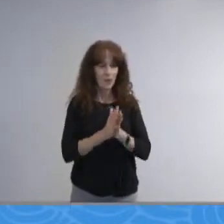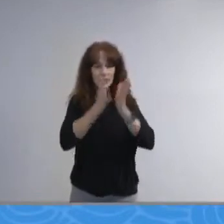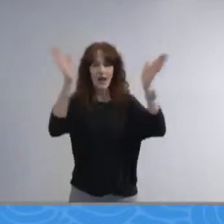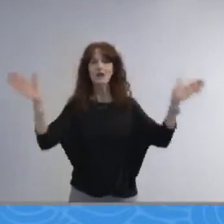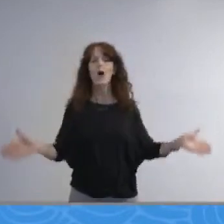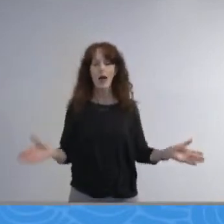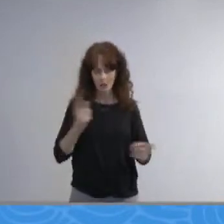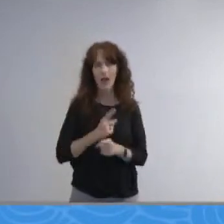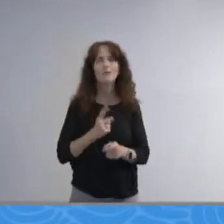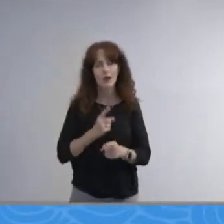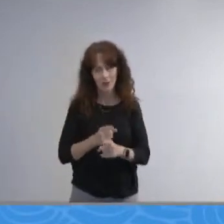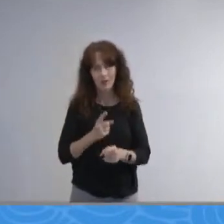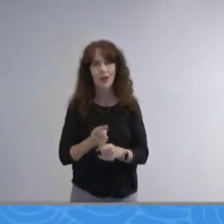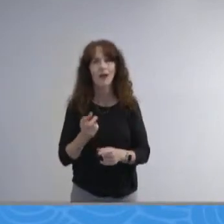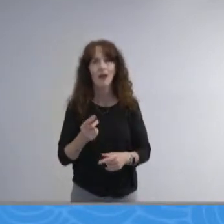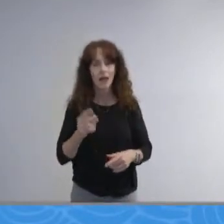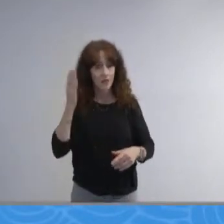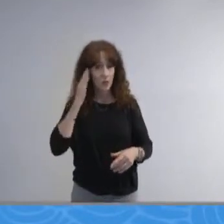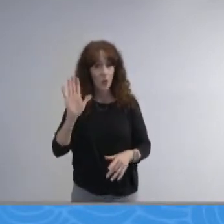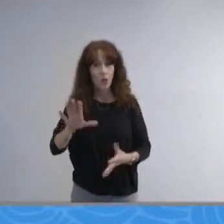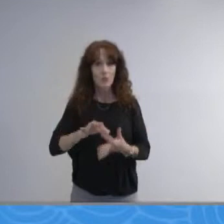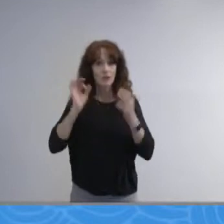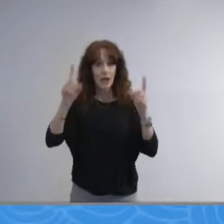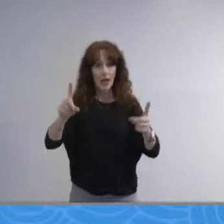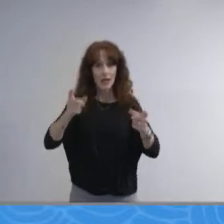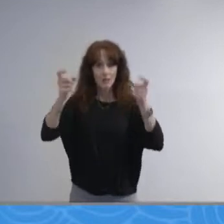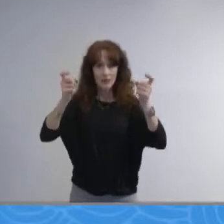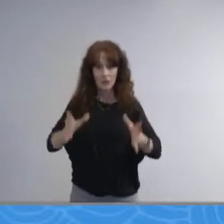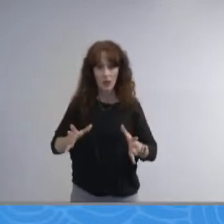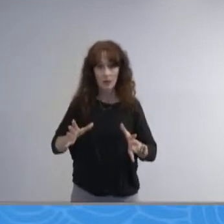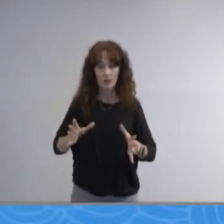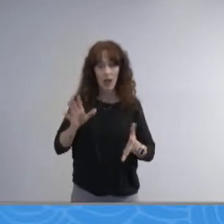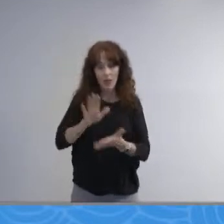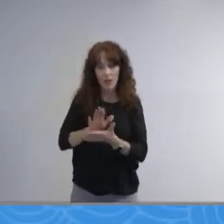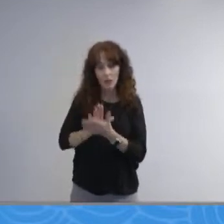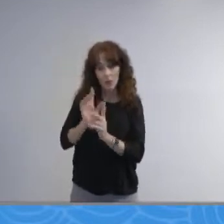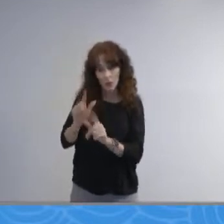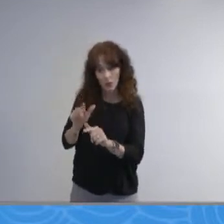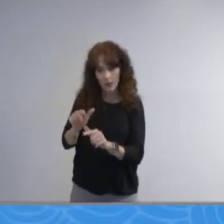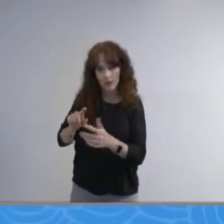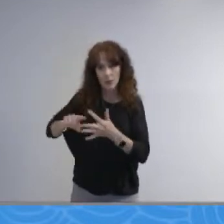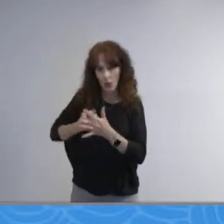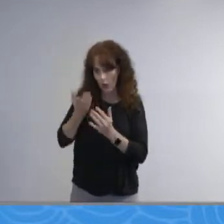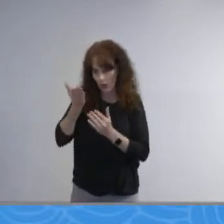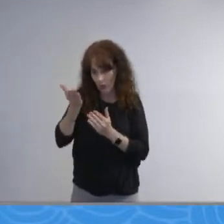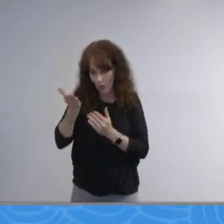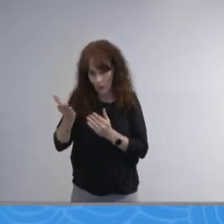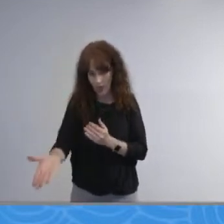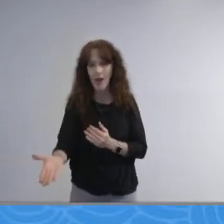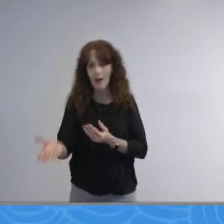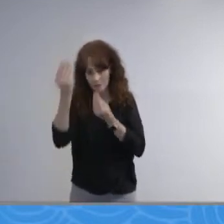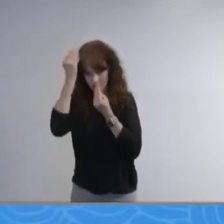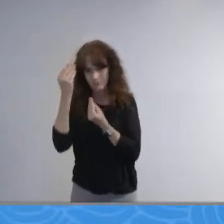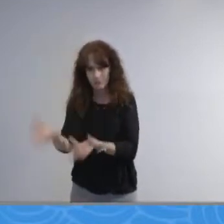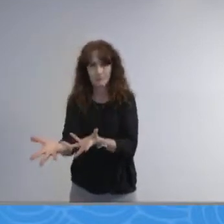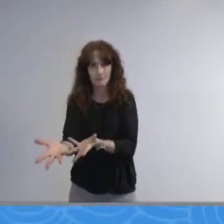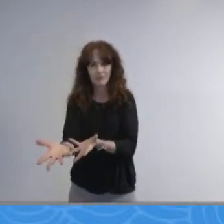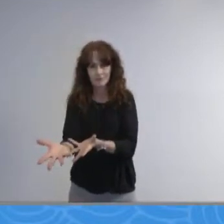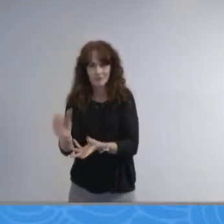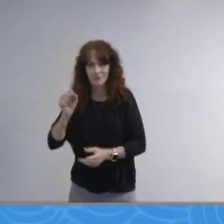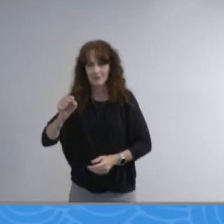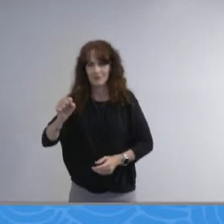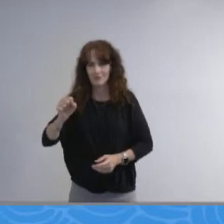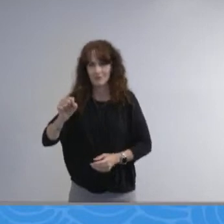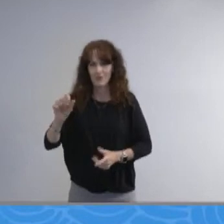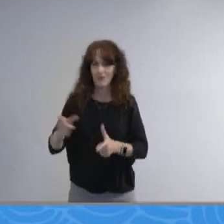But no, yes, absolutely. We always tell them, if you know your special education administrator to the school that you're attending, please, let them, send